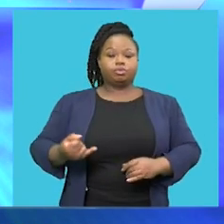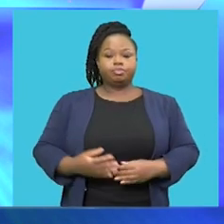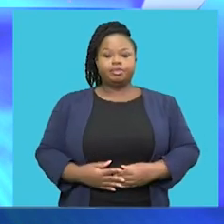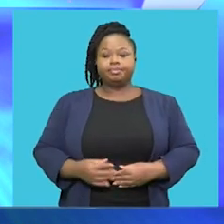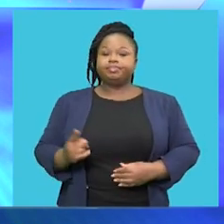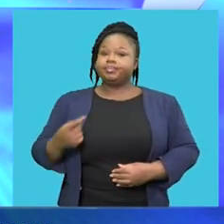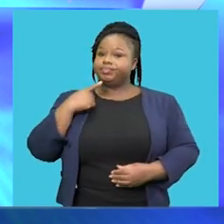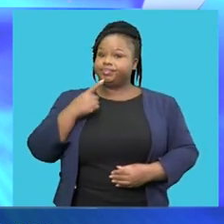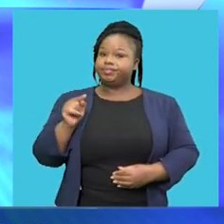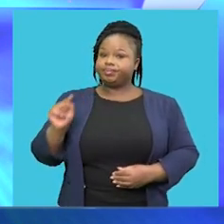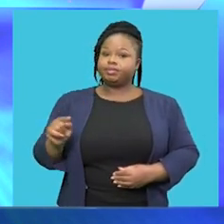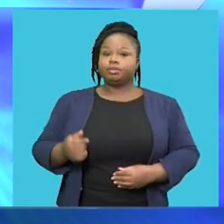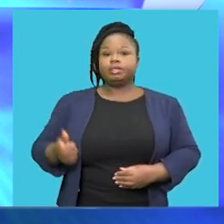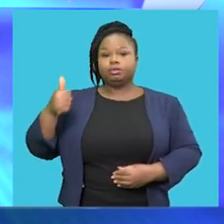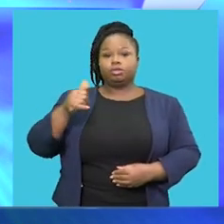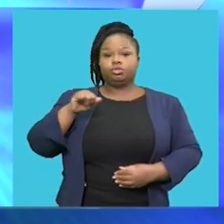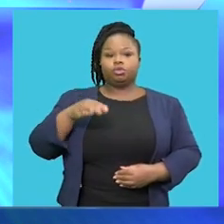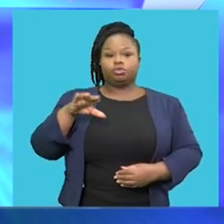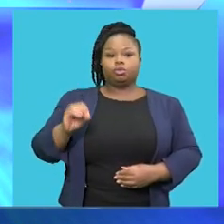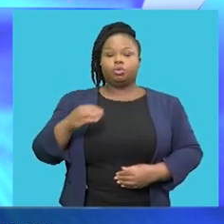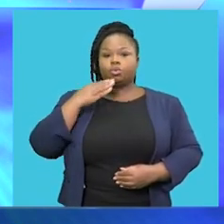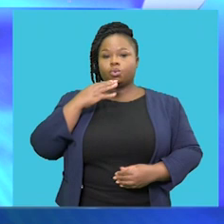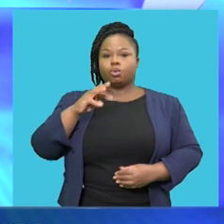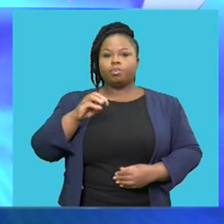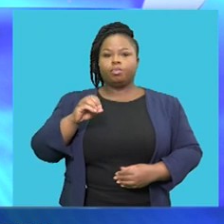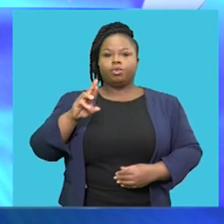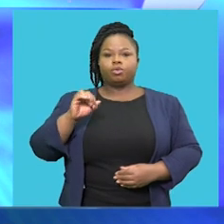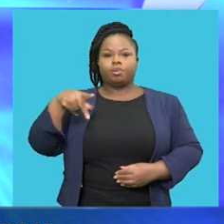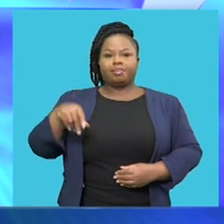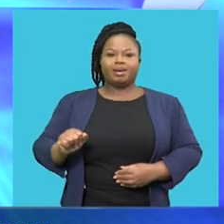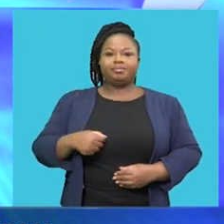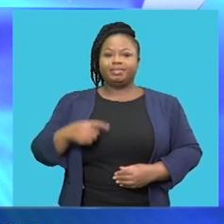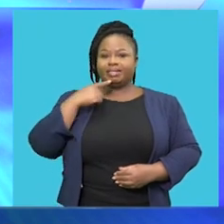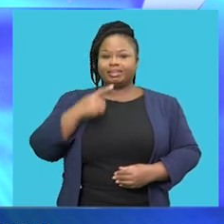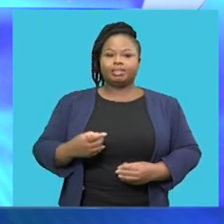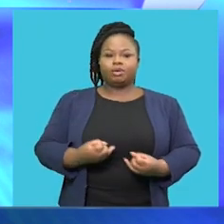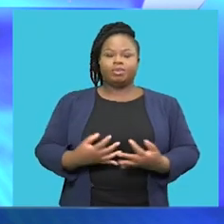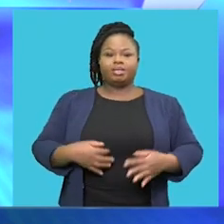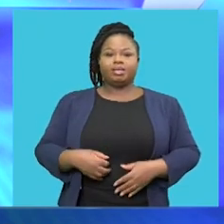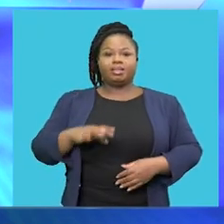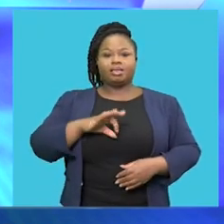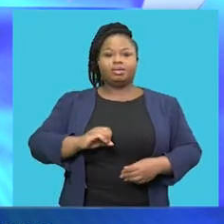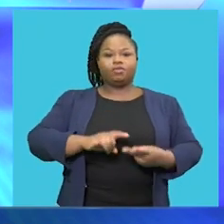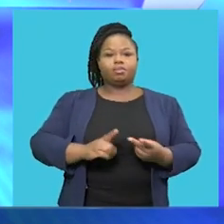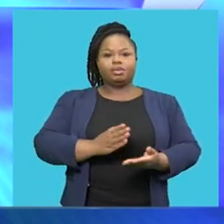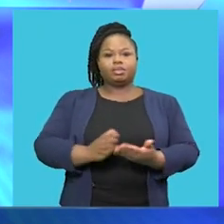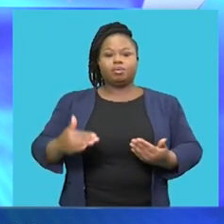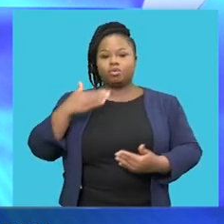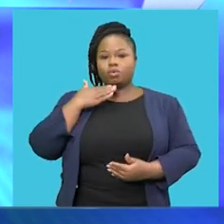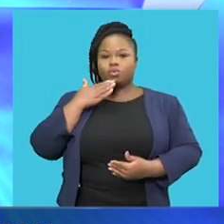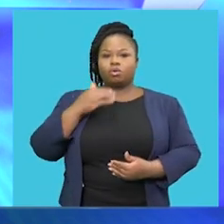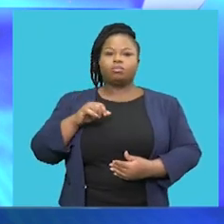Ngokutsho kwebambela legosa eliphezulu lakwaJoshco uTeddy Moropa, zizicelo ezingamashumi amathathu kwezingamashumi amabini anesixhenxe